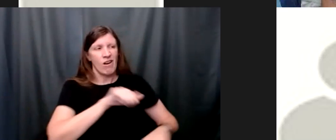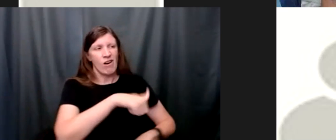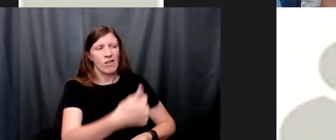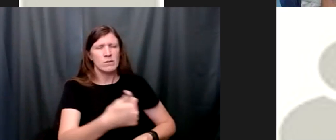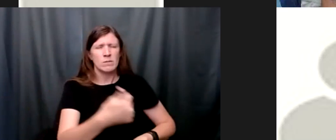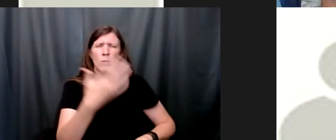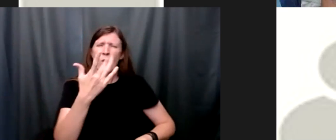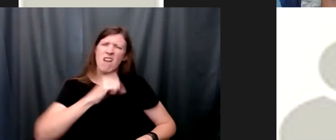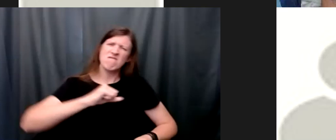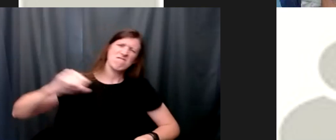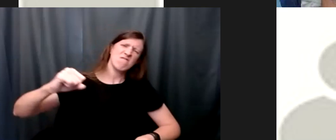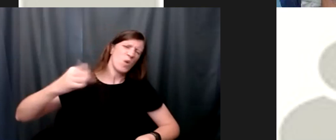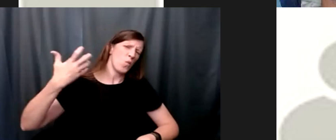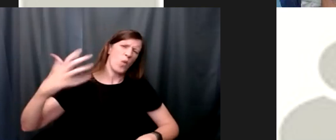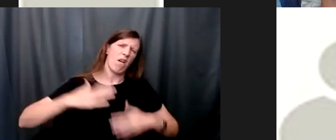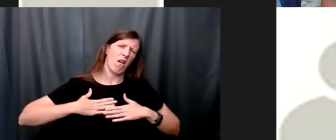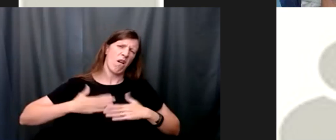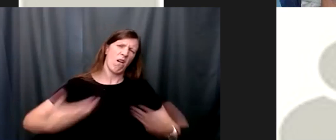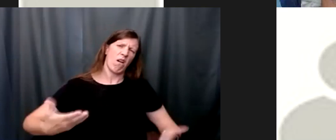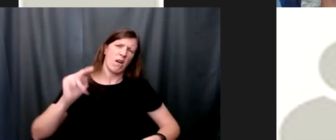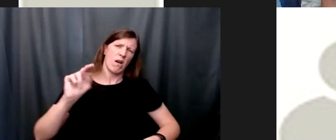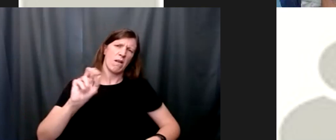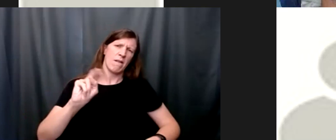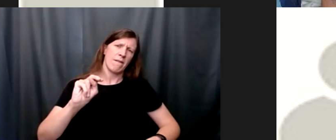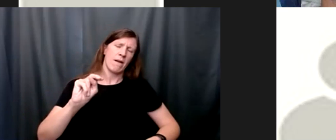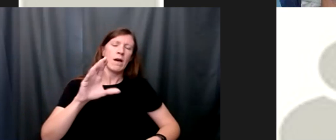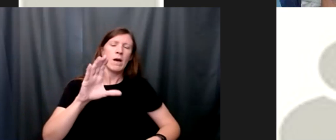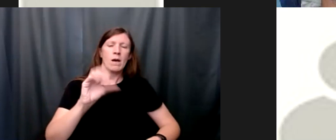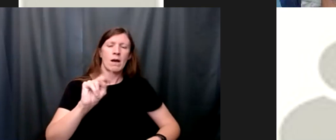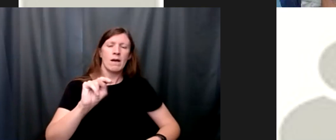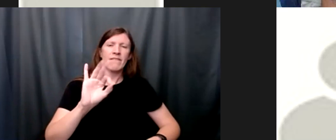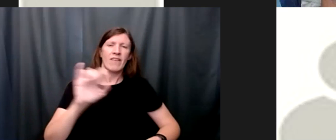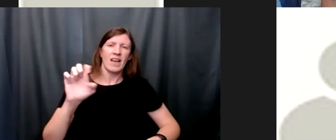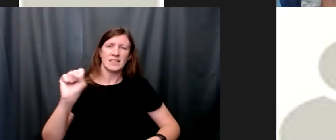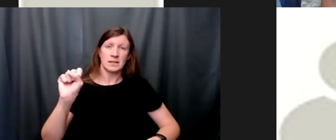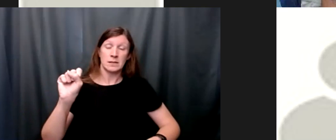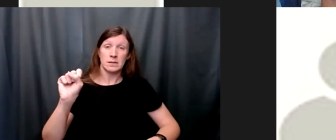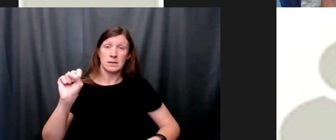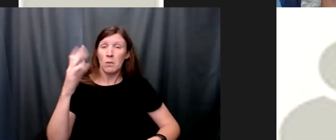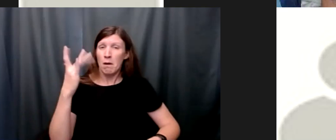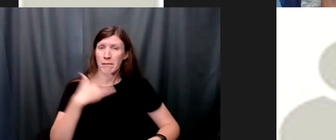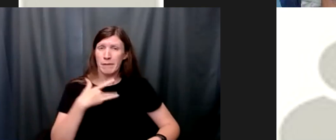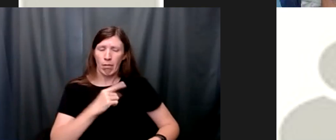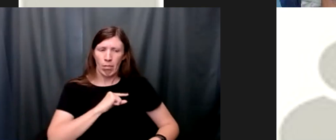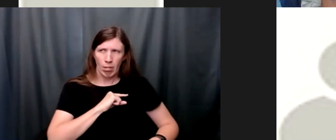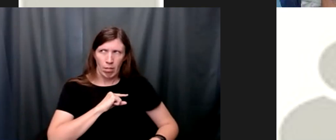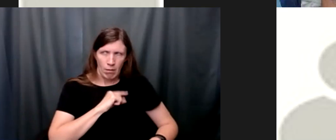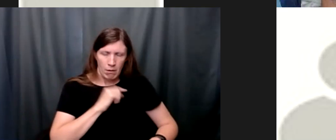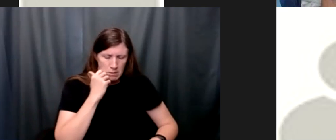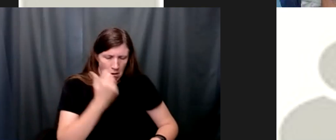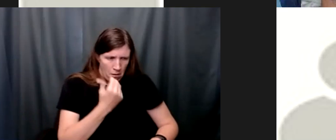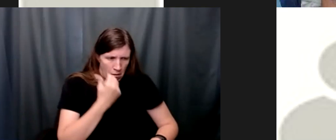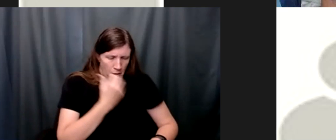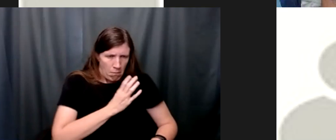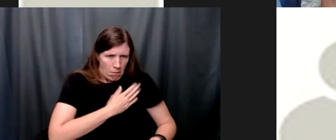i think it's because we already feel so guilty already carry around with us so much shame and we fear